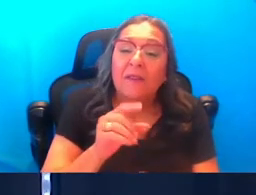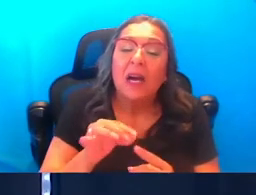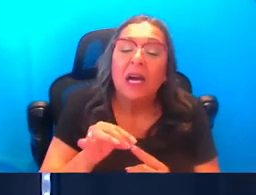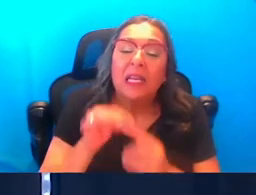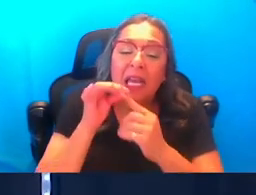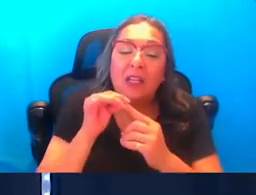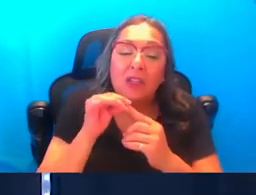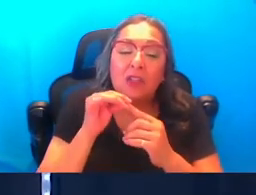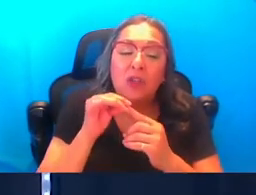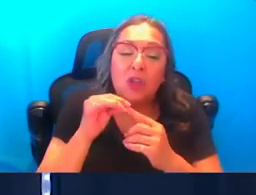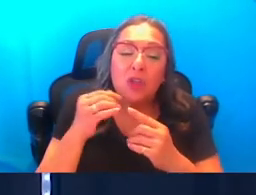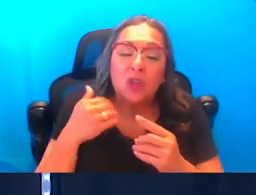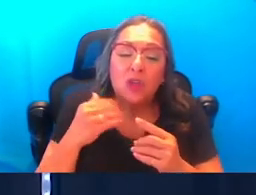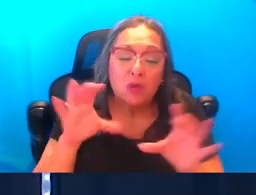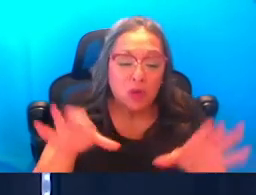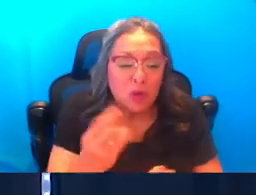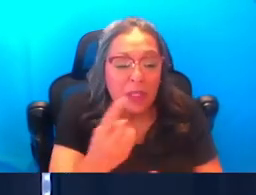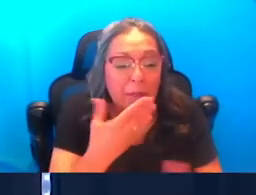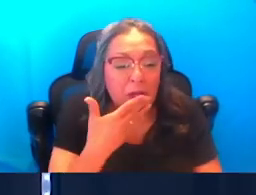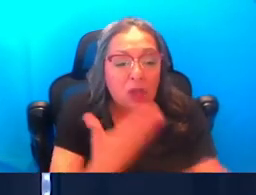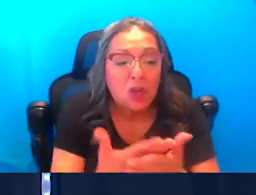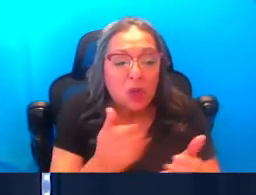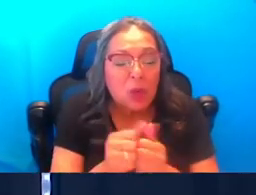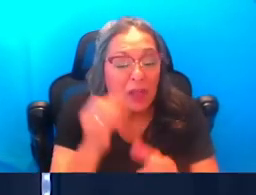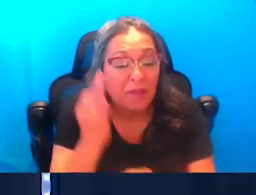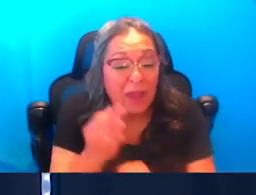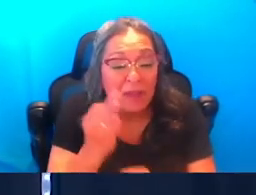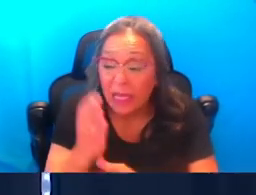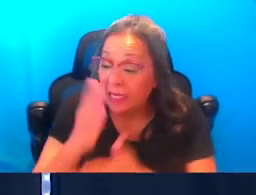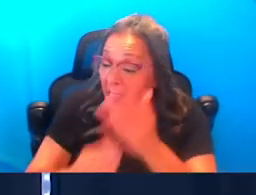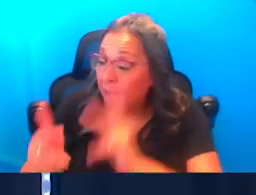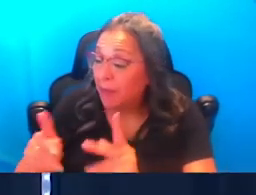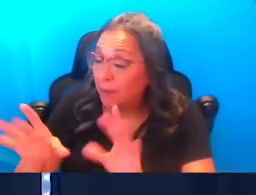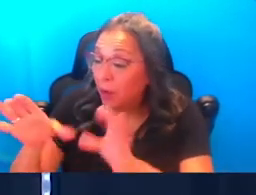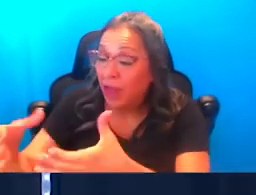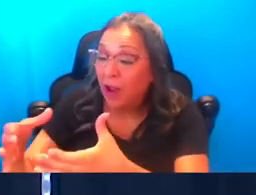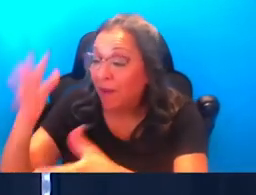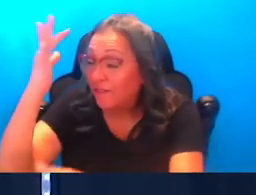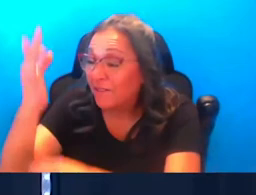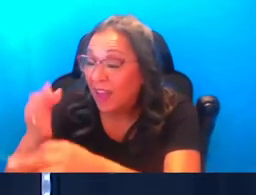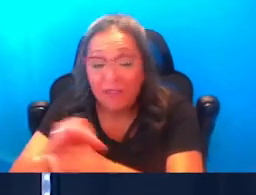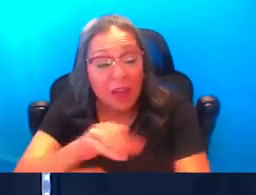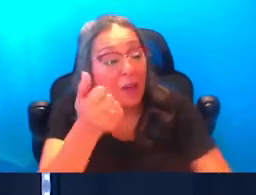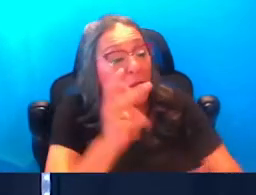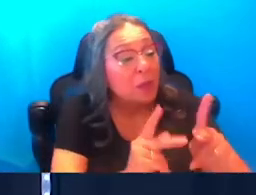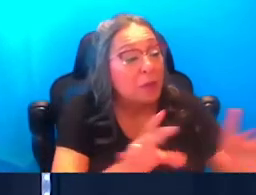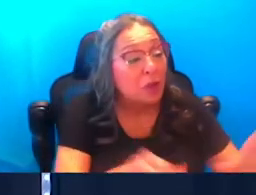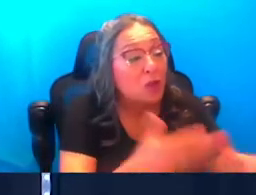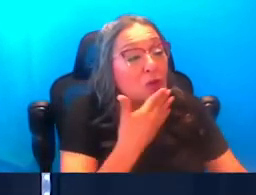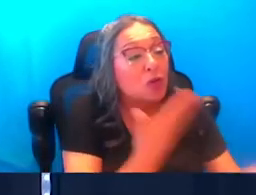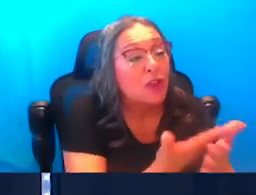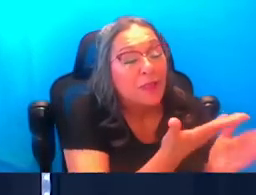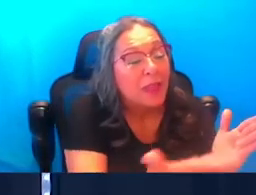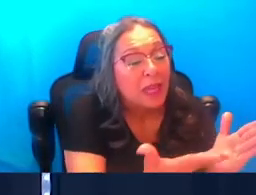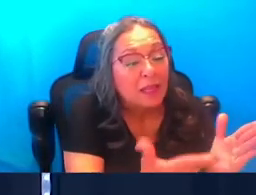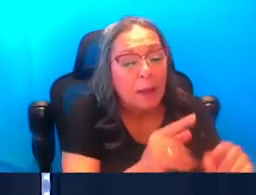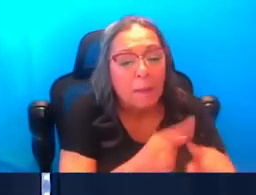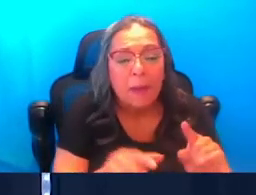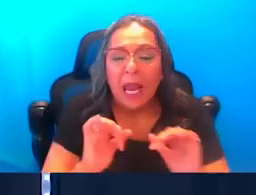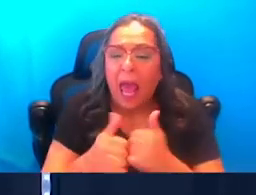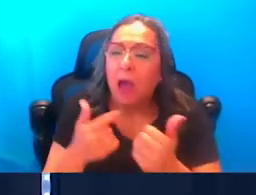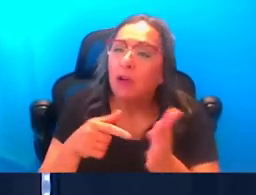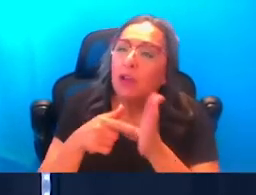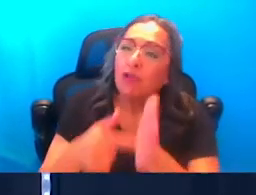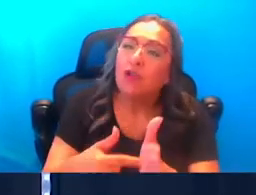useless. Now, someone may argue, hey, some people have faith over here. Other people have good deeds. But I say, how can you show me your faith if you don't have